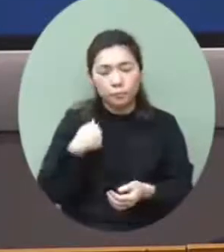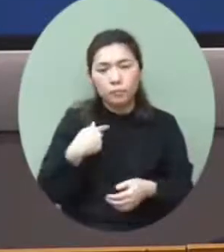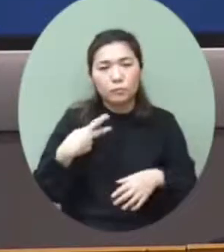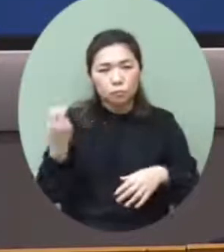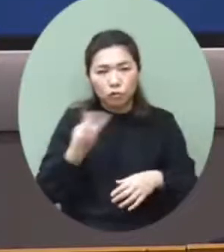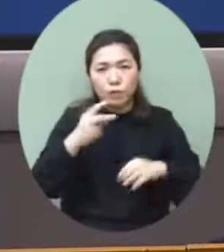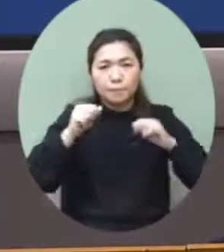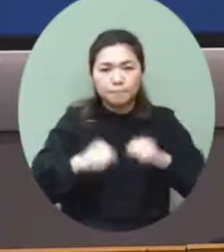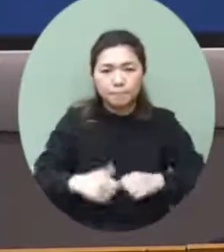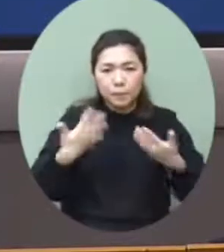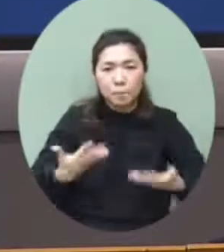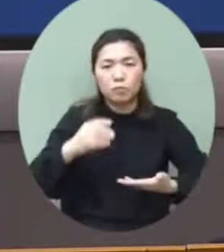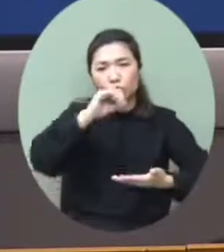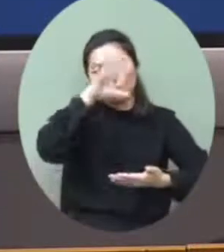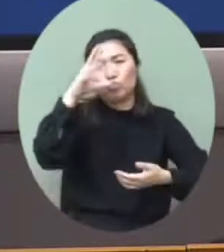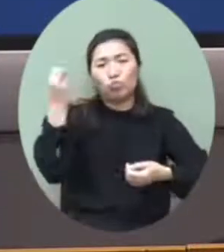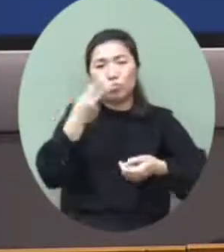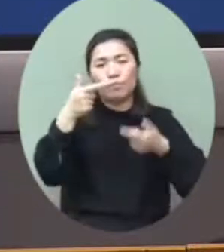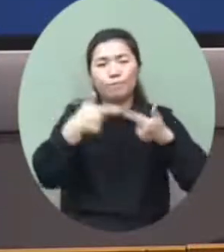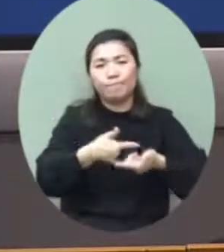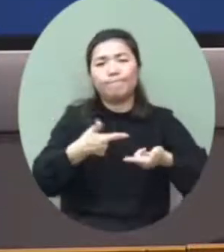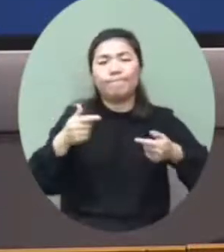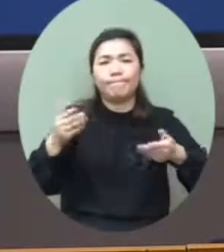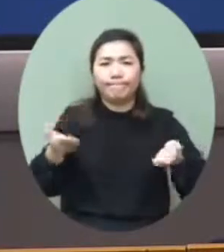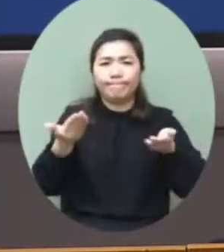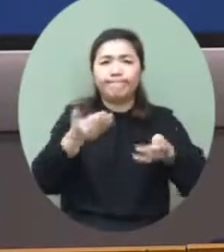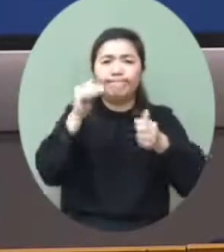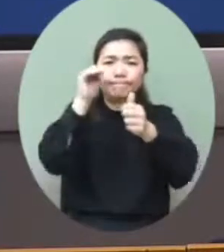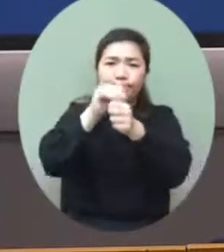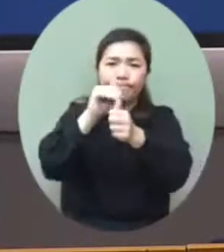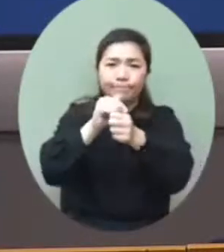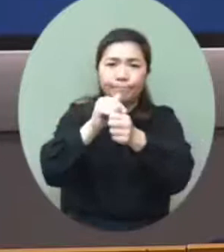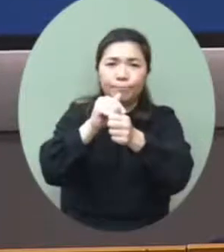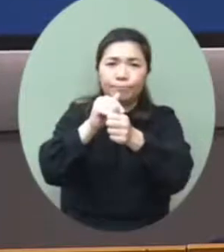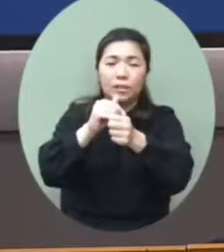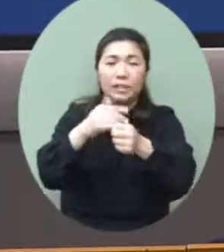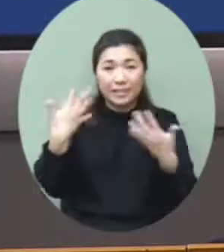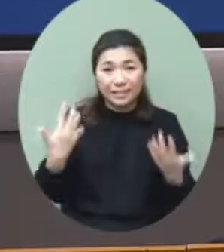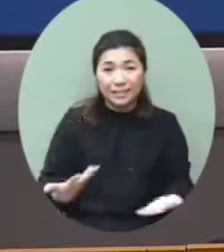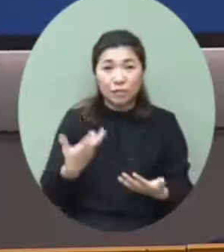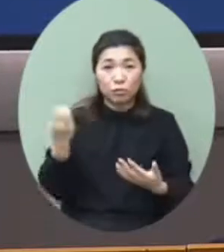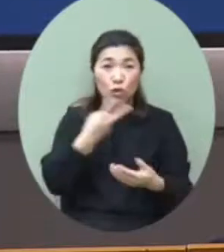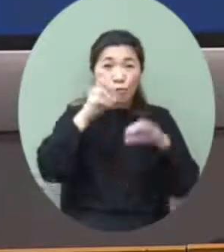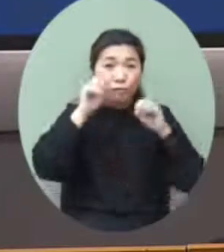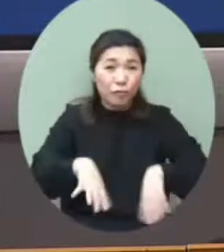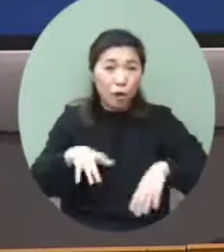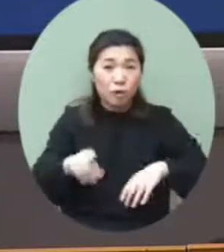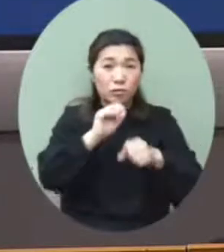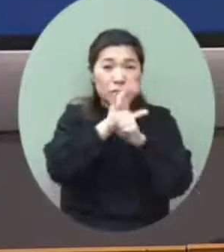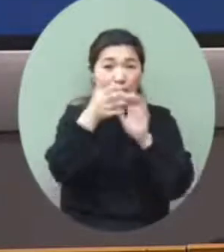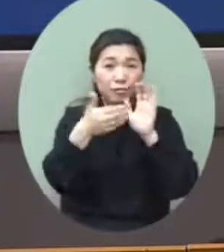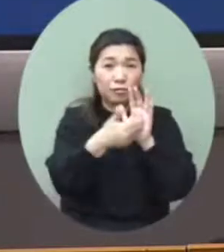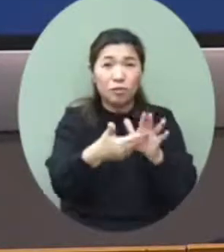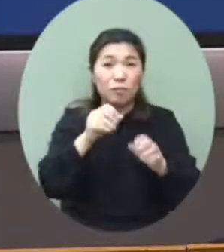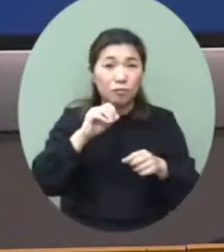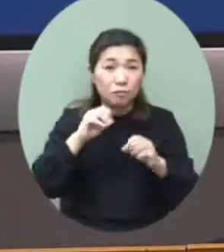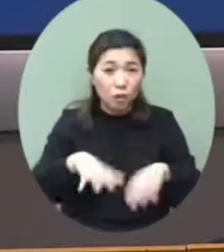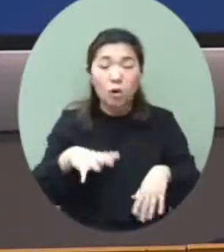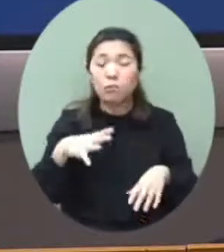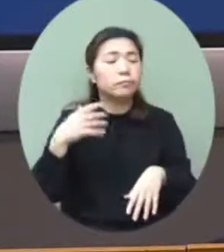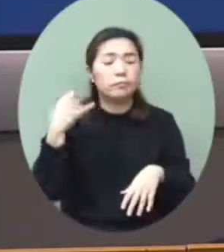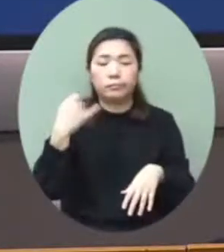morning that this is not the time for relaxation. This is not the time for being complacent that Hong